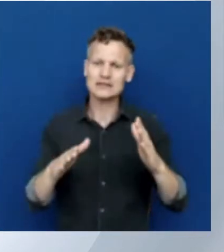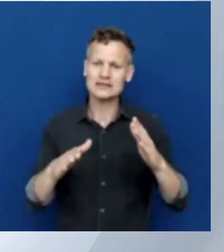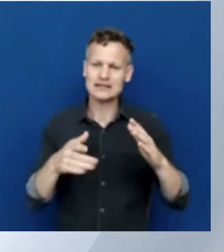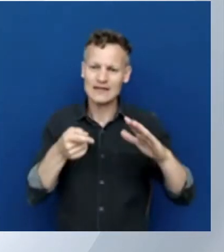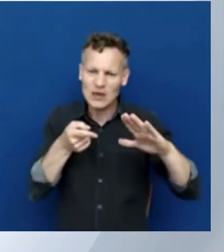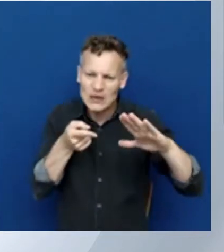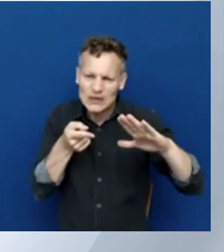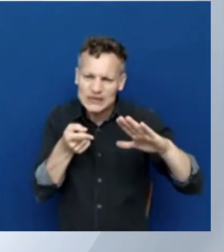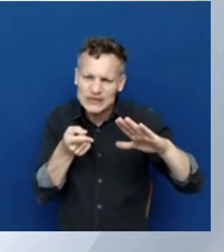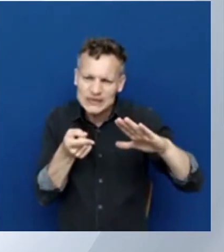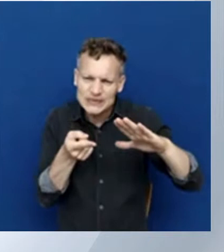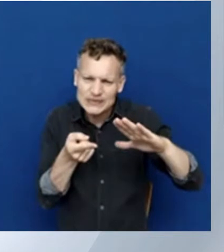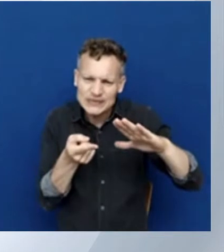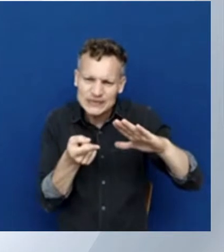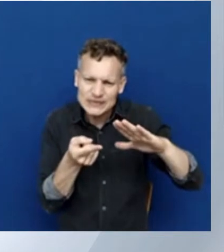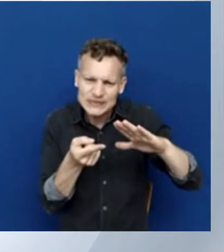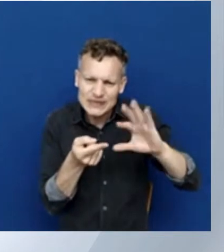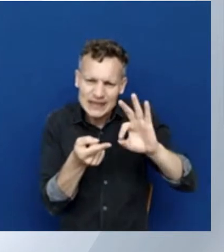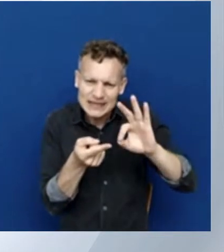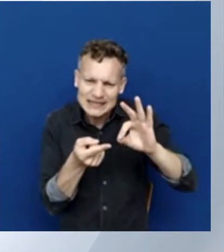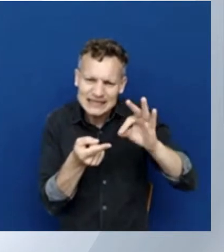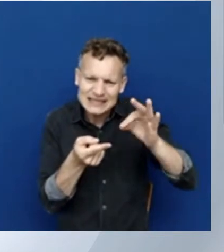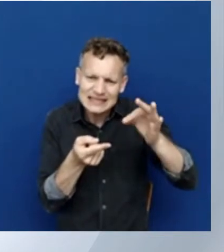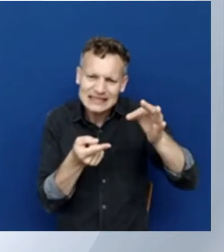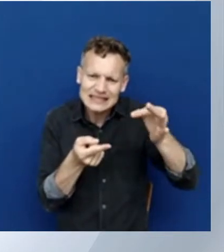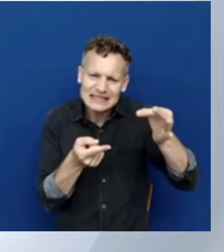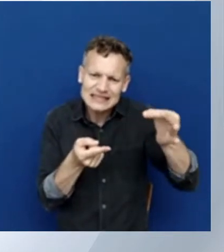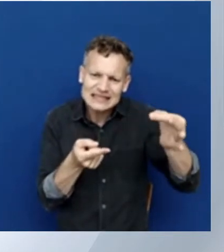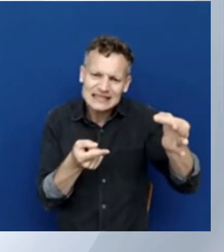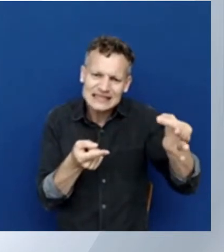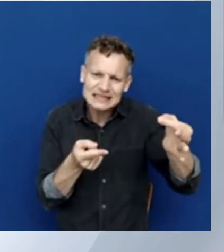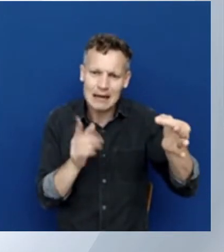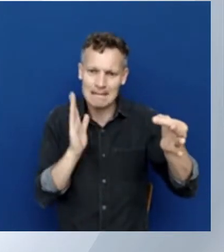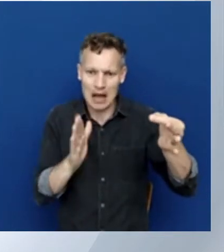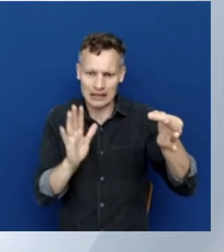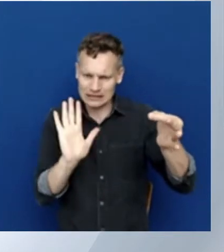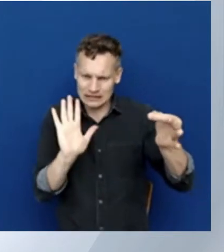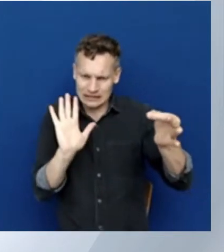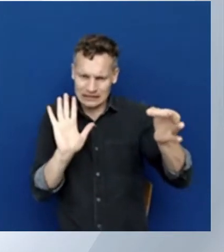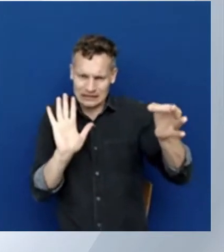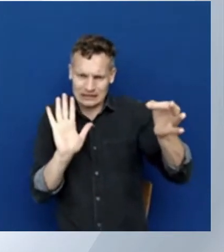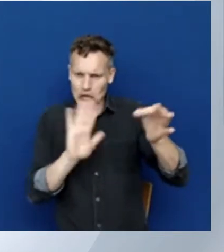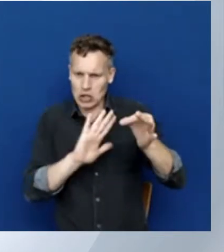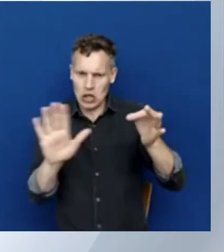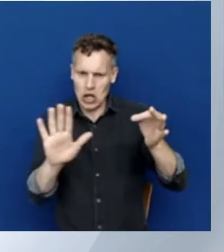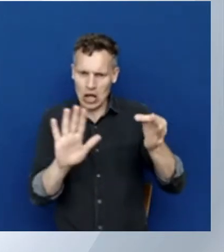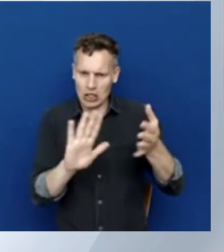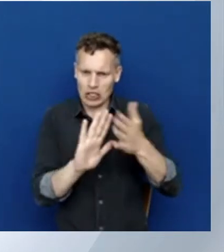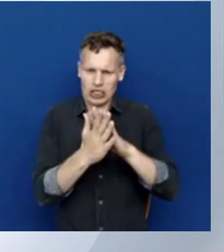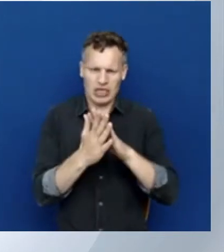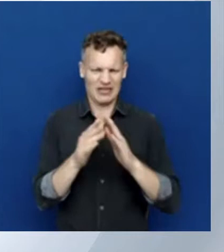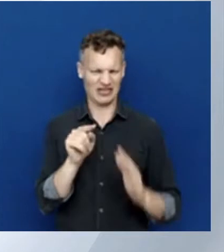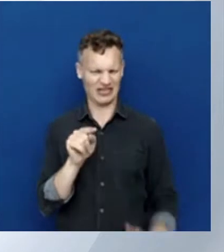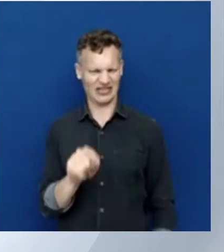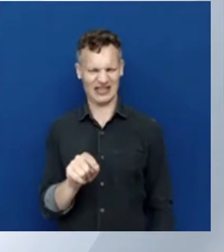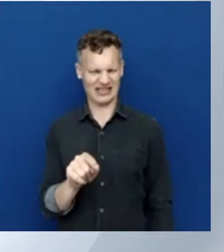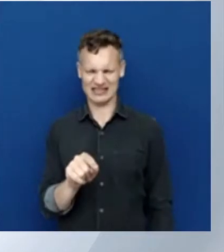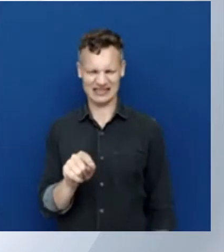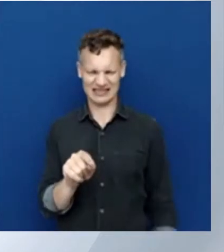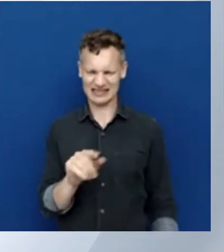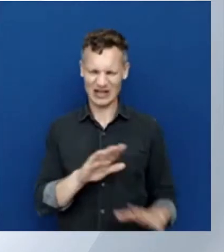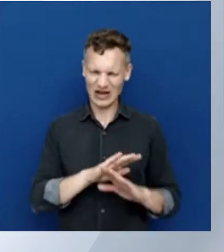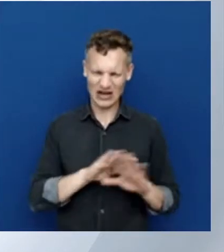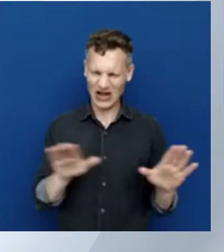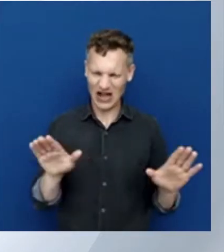kind of take the Post-it note off to not disturb the glue. But this is not what the Agile Manifesto created